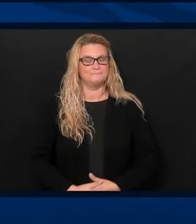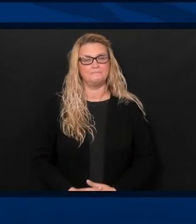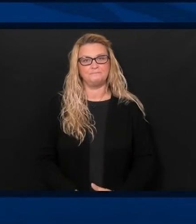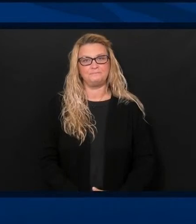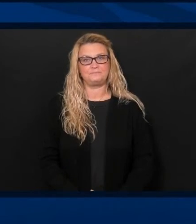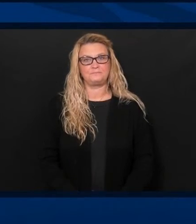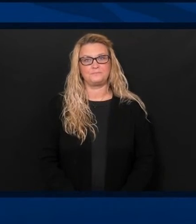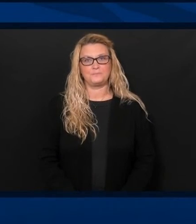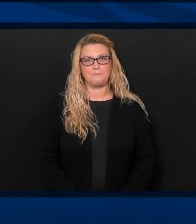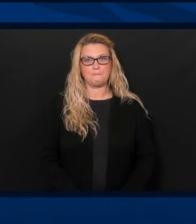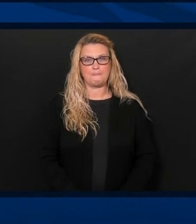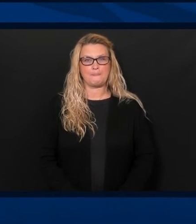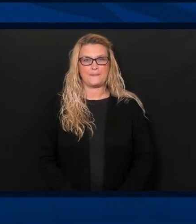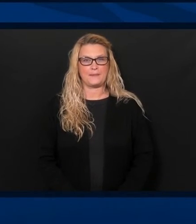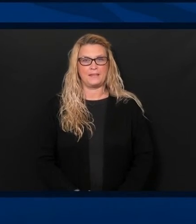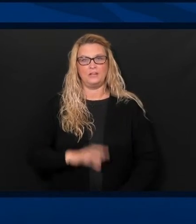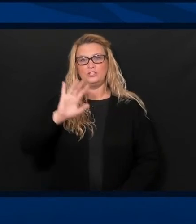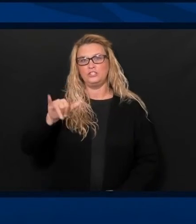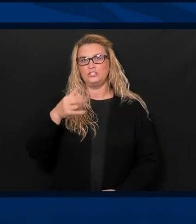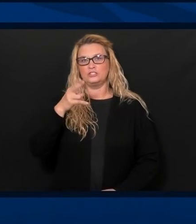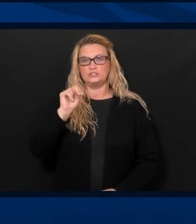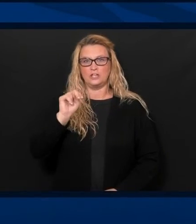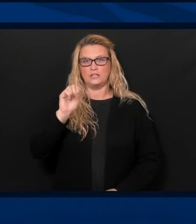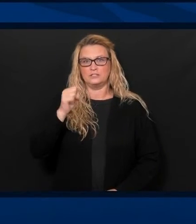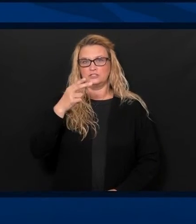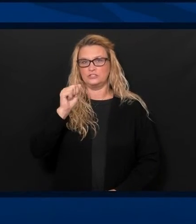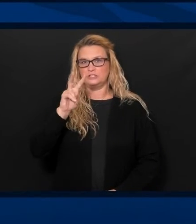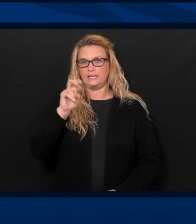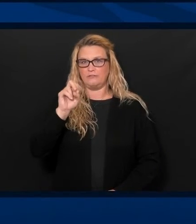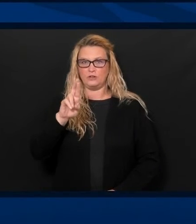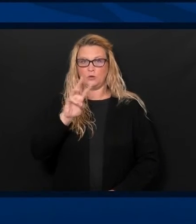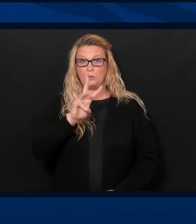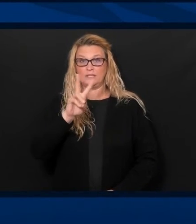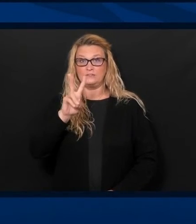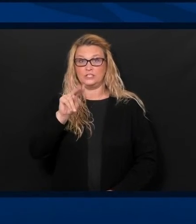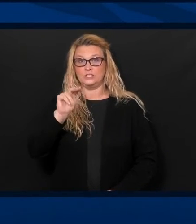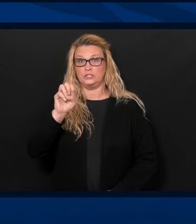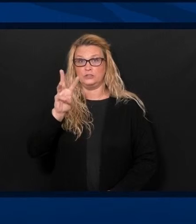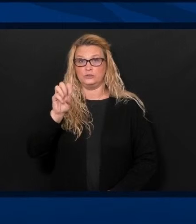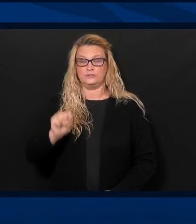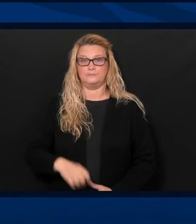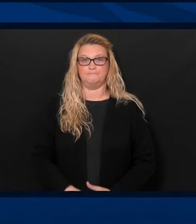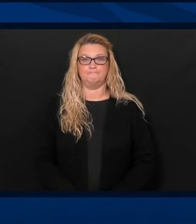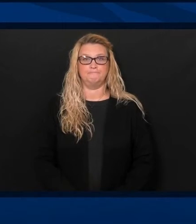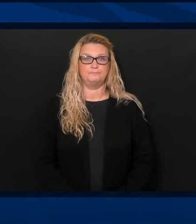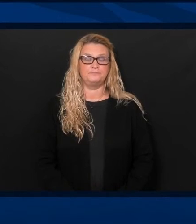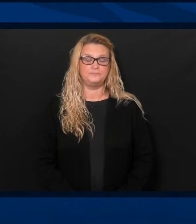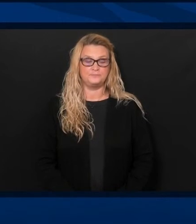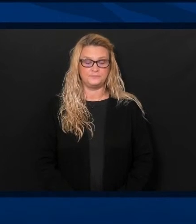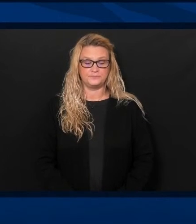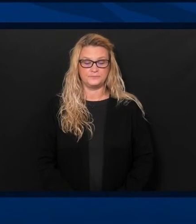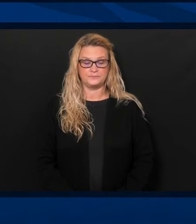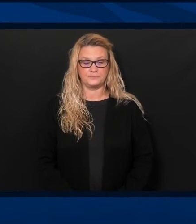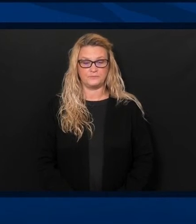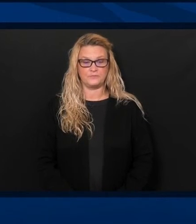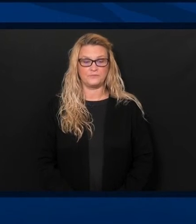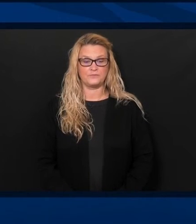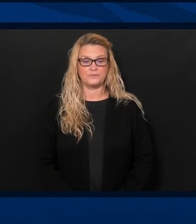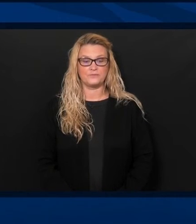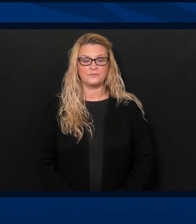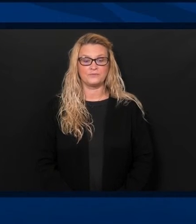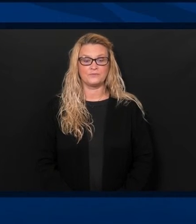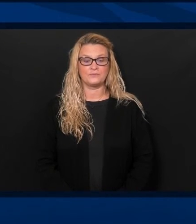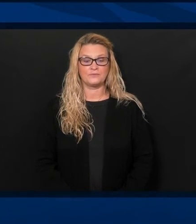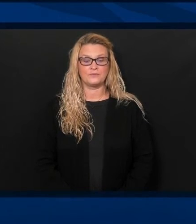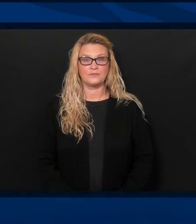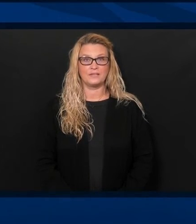All right, thank you, Haley. Next to John Mark Shaver with West Virginia News. Hi, everybody. Keeping